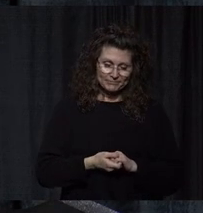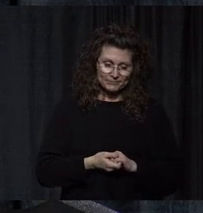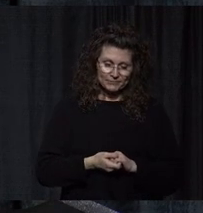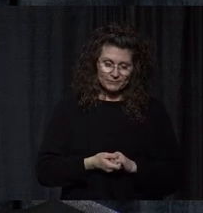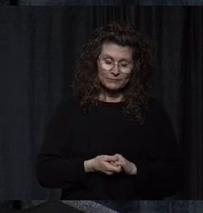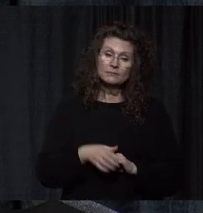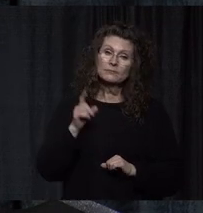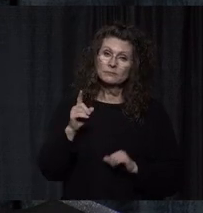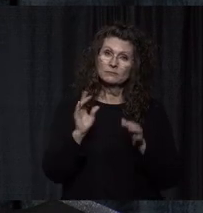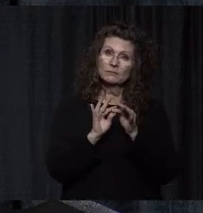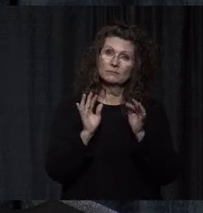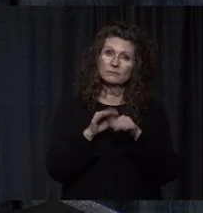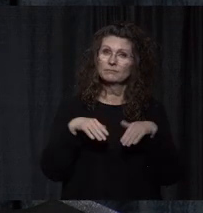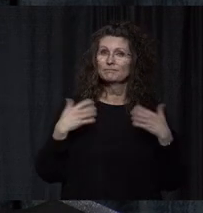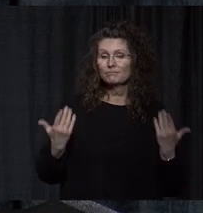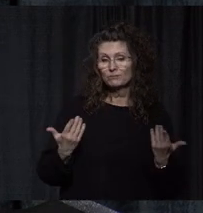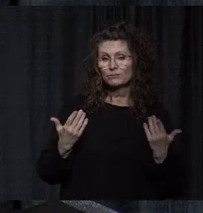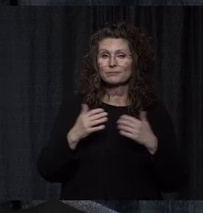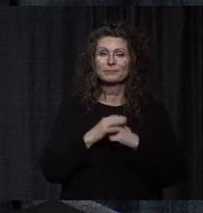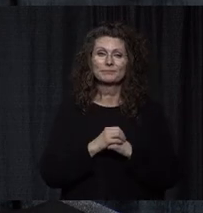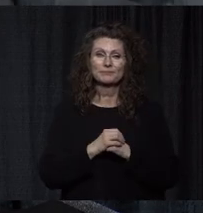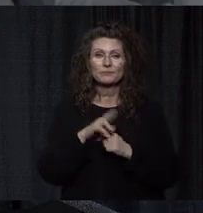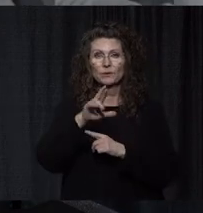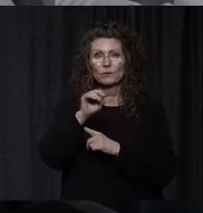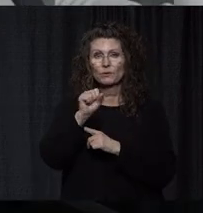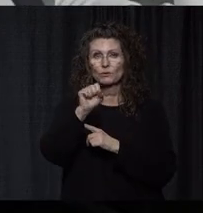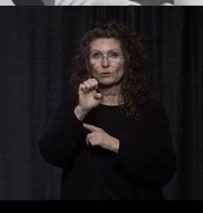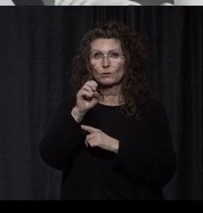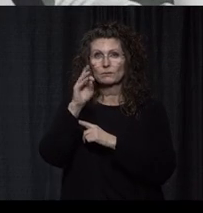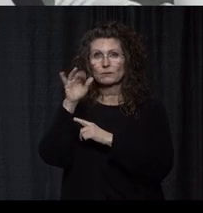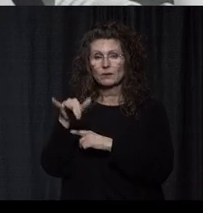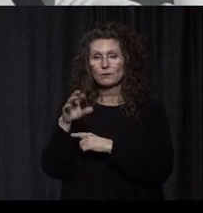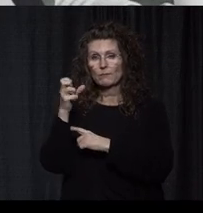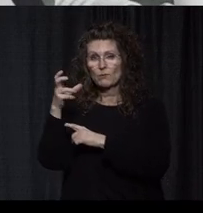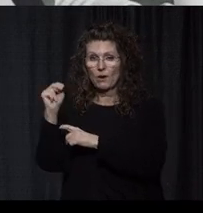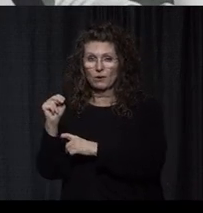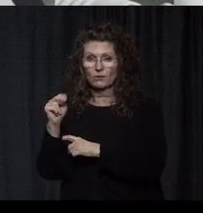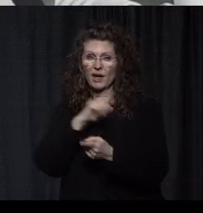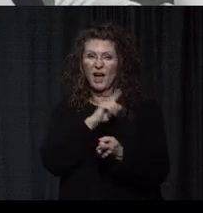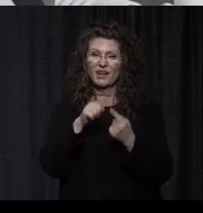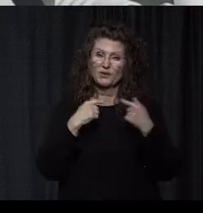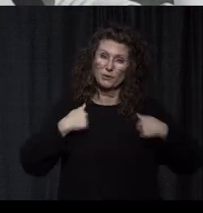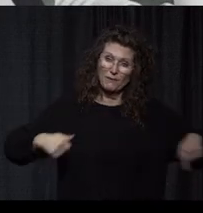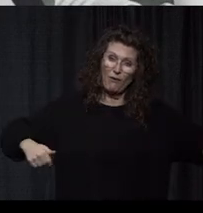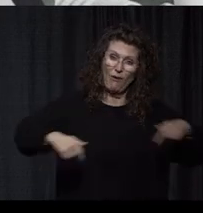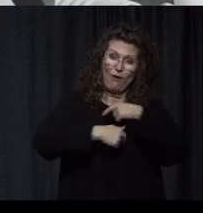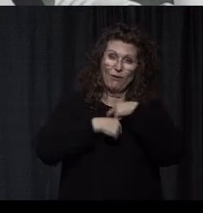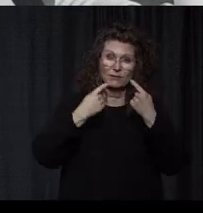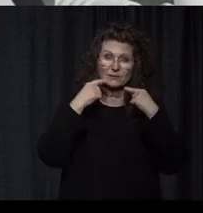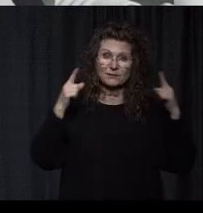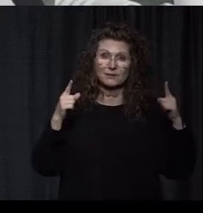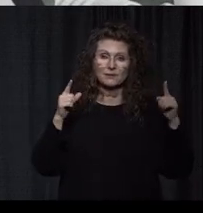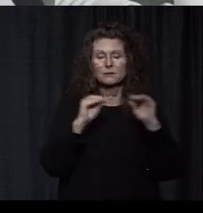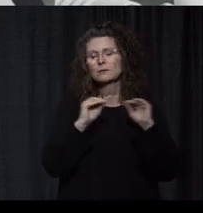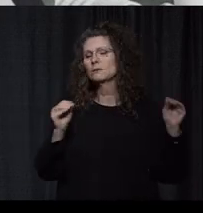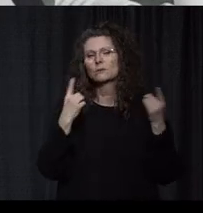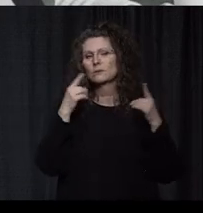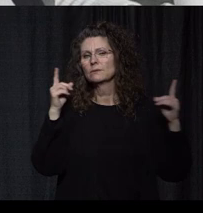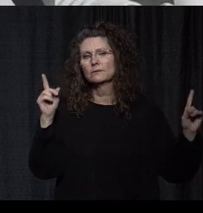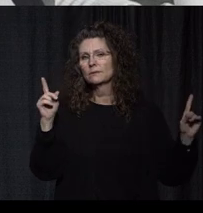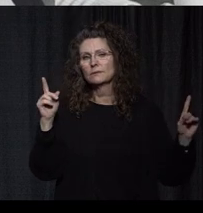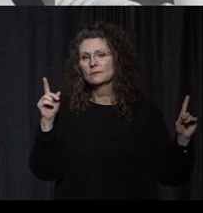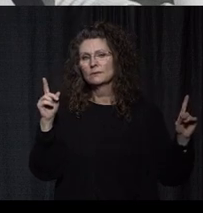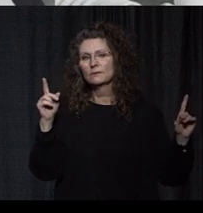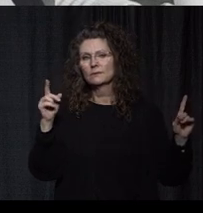who said, "Until all of us have made it, none of us have made it." As we move forward, we